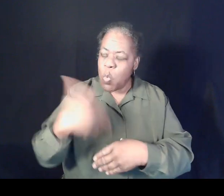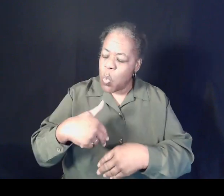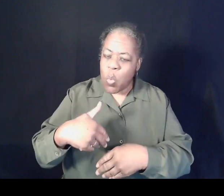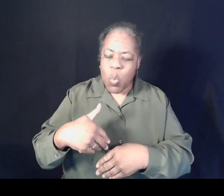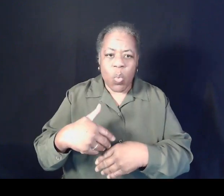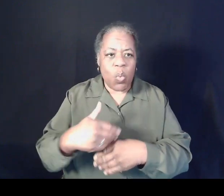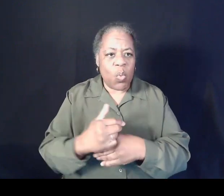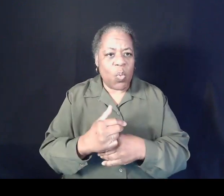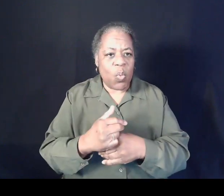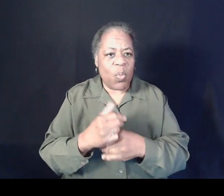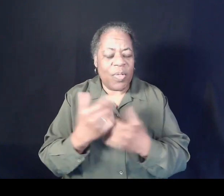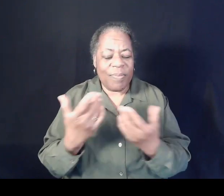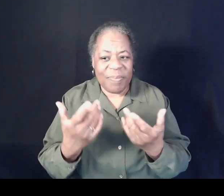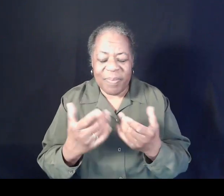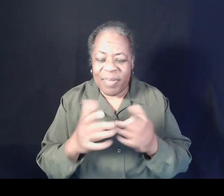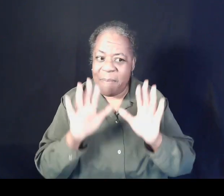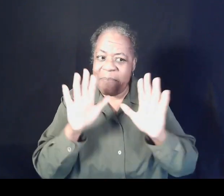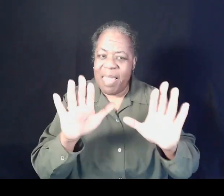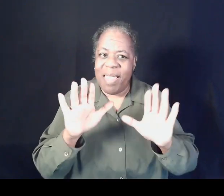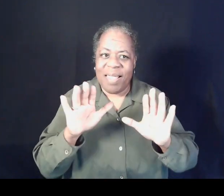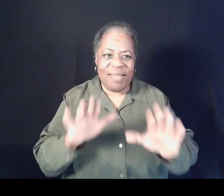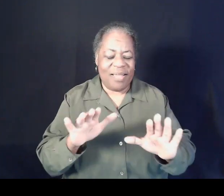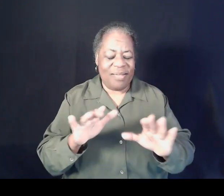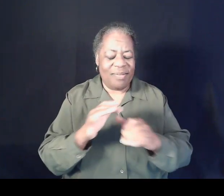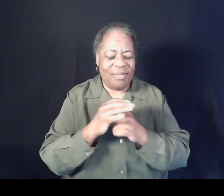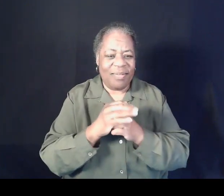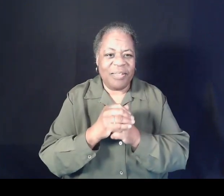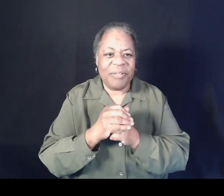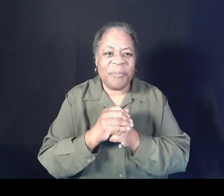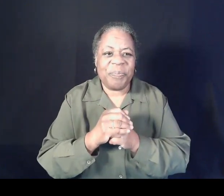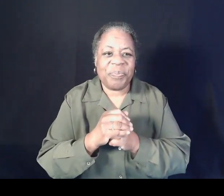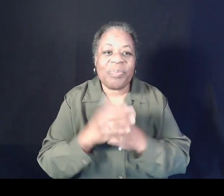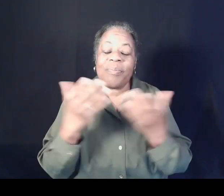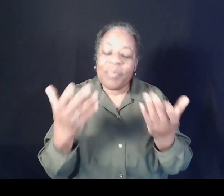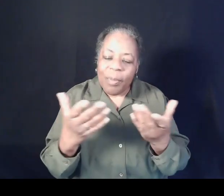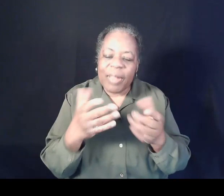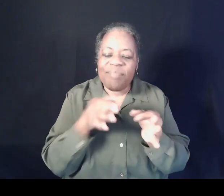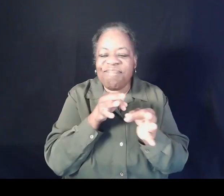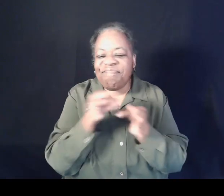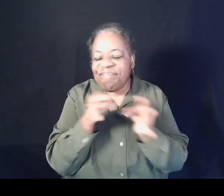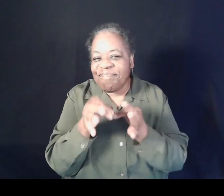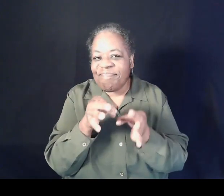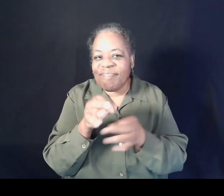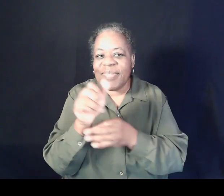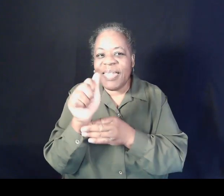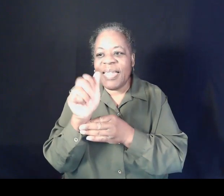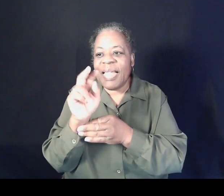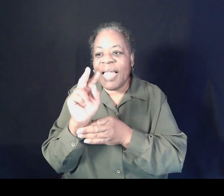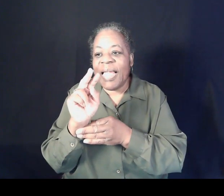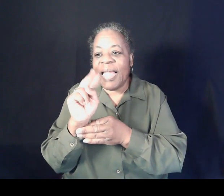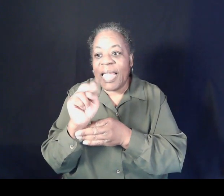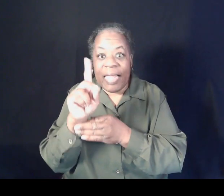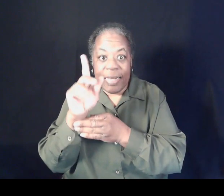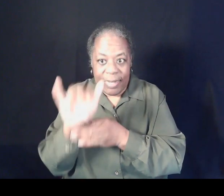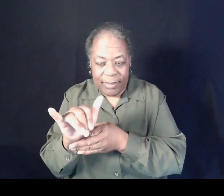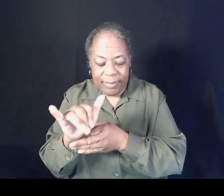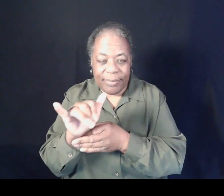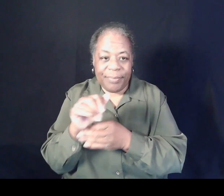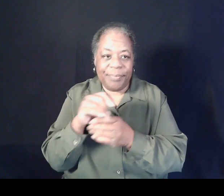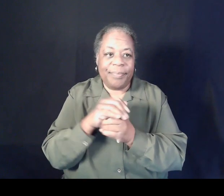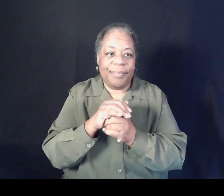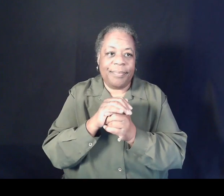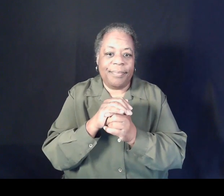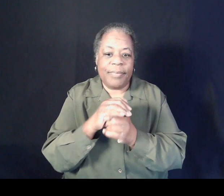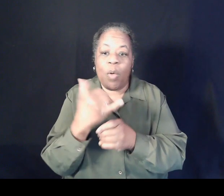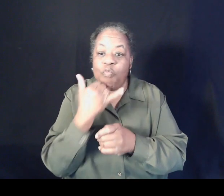worth failing class over, but thankfully it didn't come to that. Well, here's the 101. Andy Dufresne, played by Timothy Robbins, is wrongfully